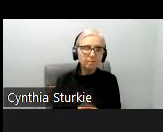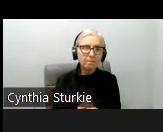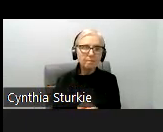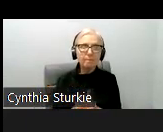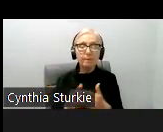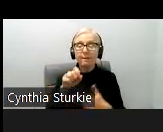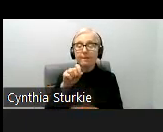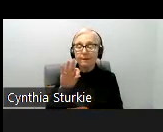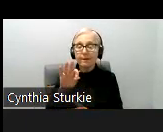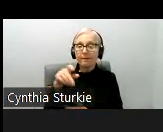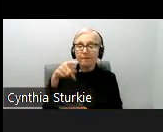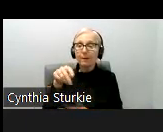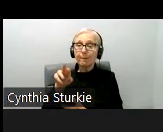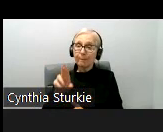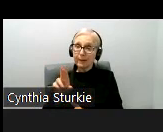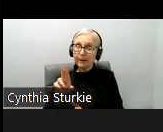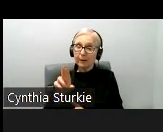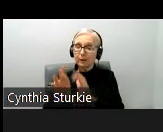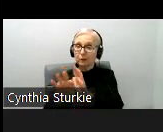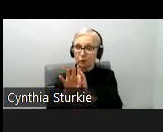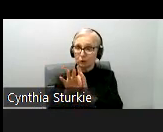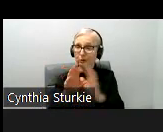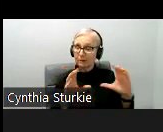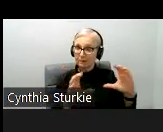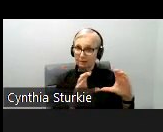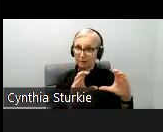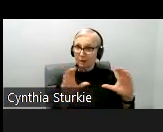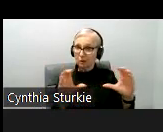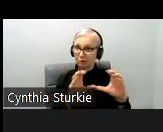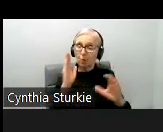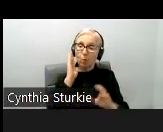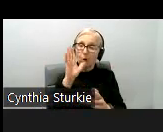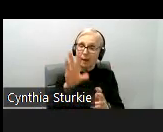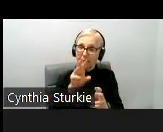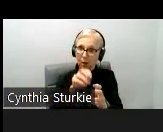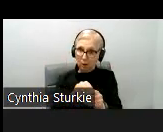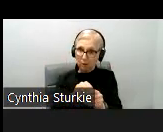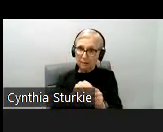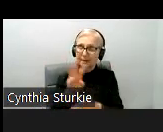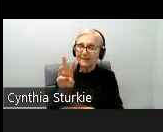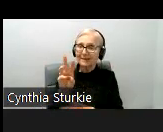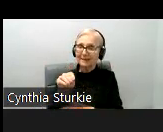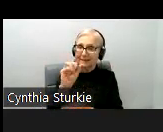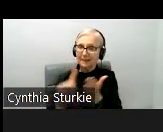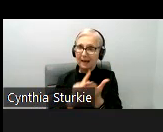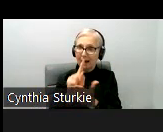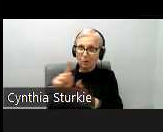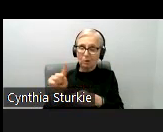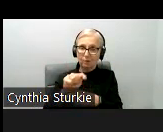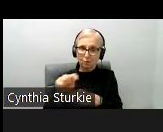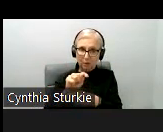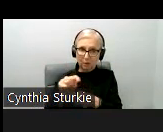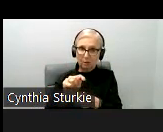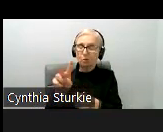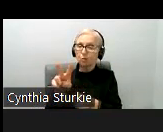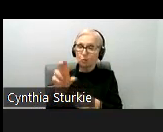So if a peer is choosing to be certified, the certification shall consist of at least 60 hours of training, at least